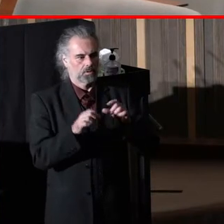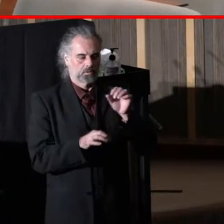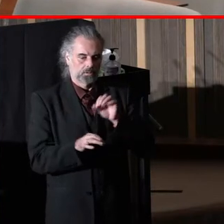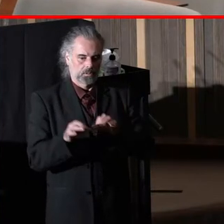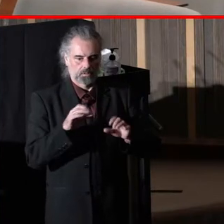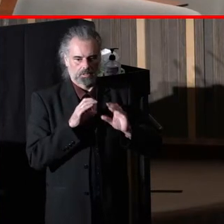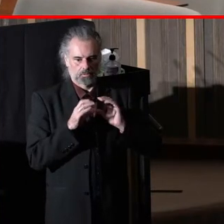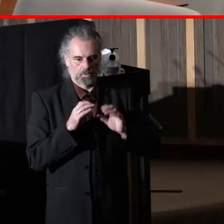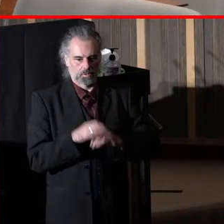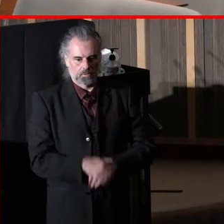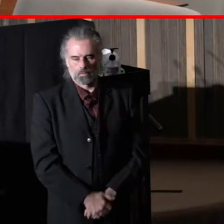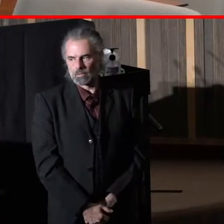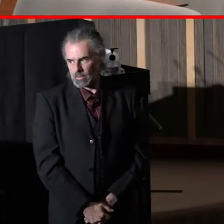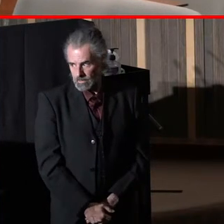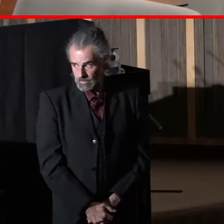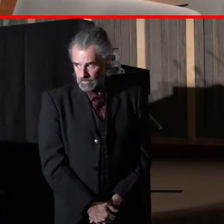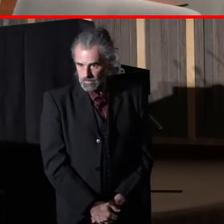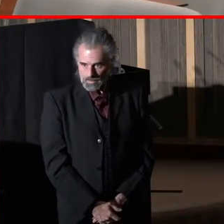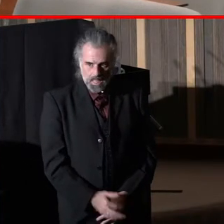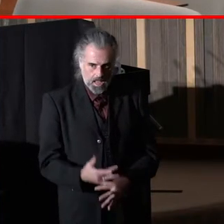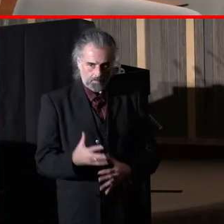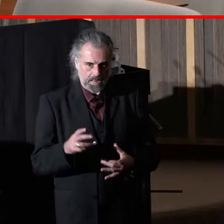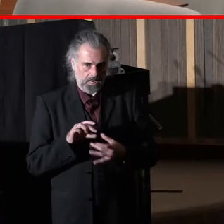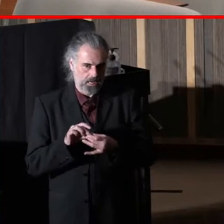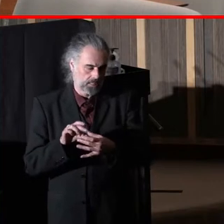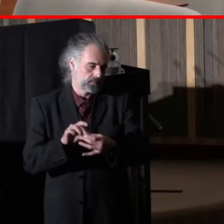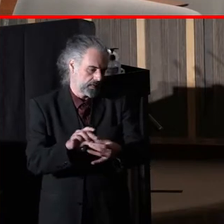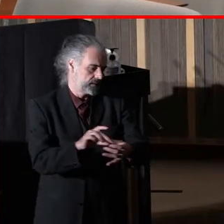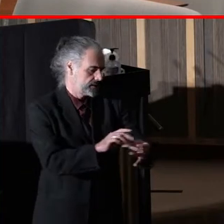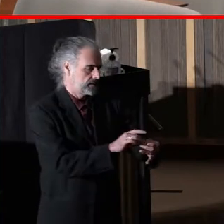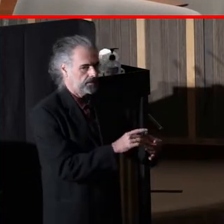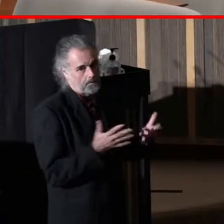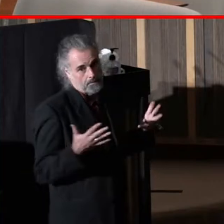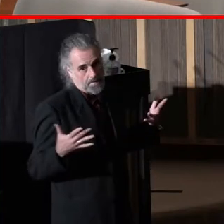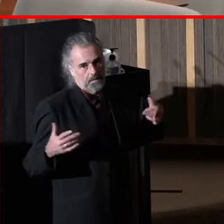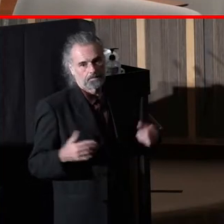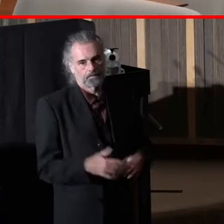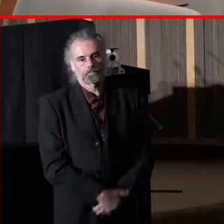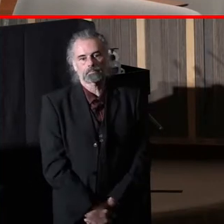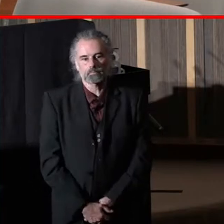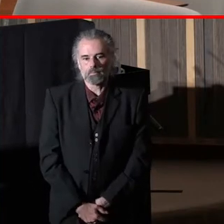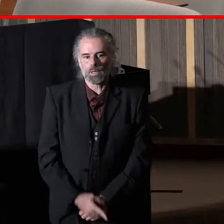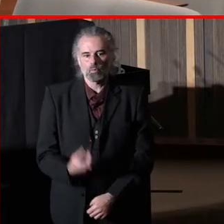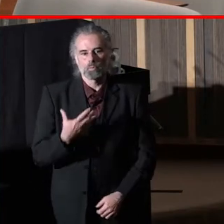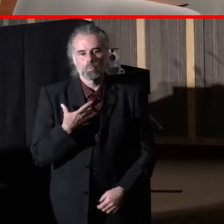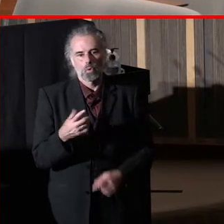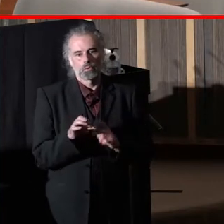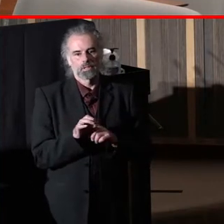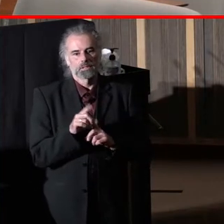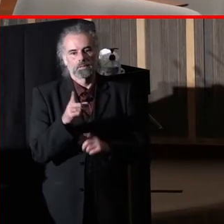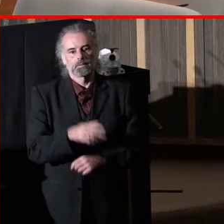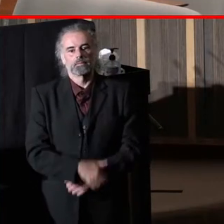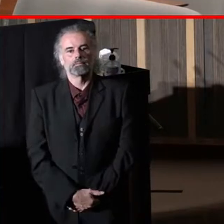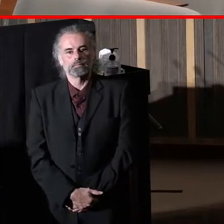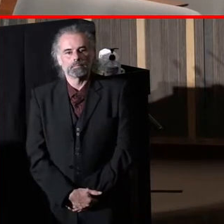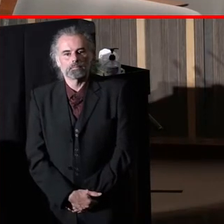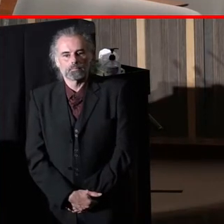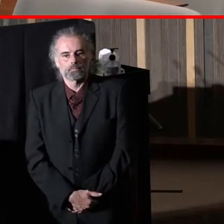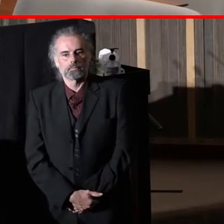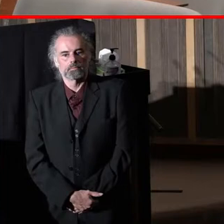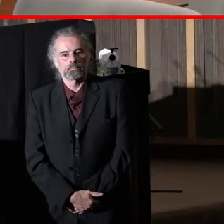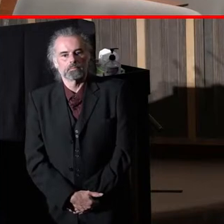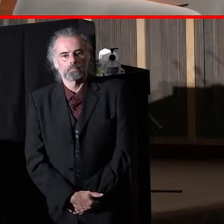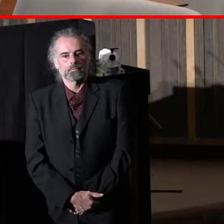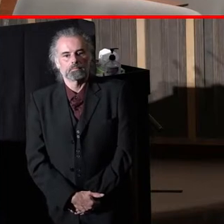Yep. Yes, there are many links to be made in the chain, that's for sure. So we had another question back here. Yeah, I'm sort